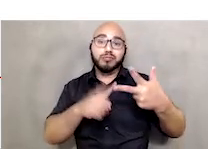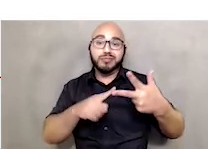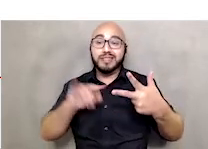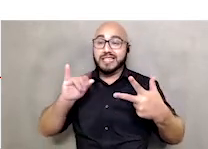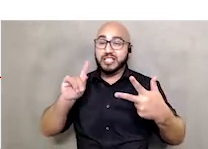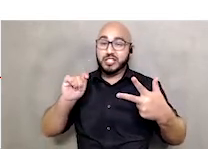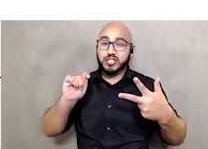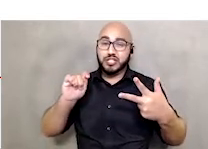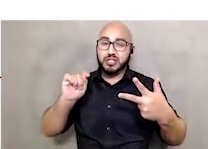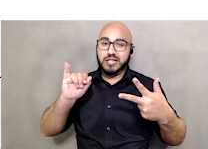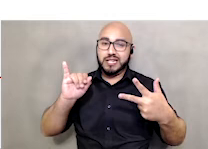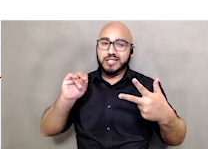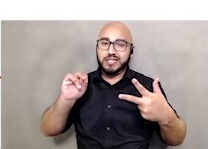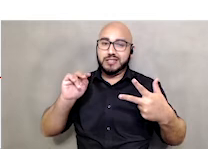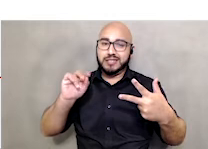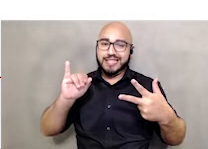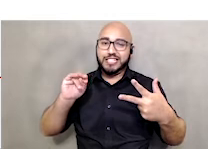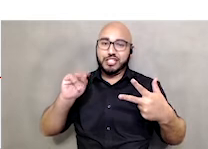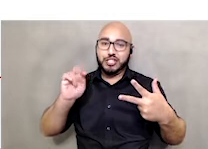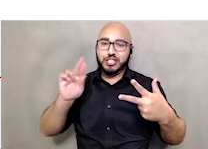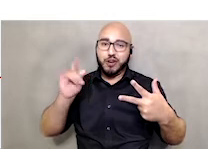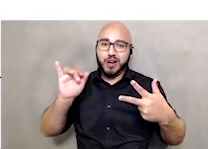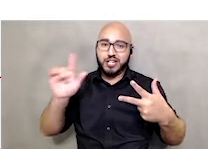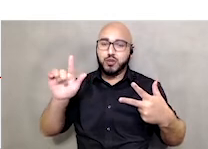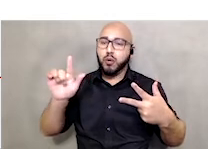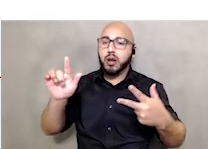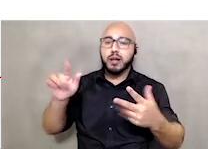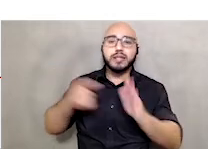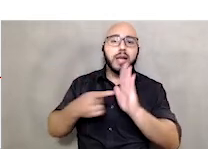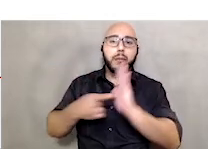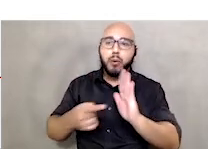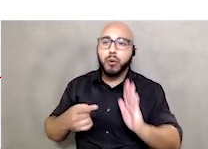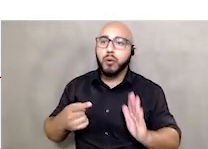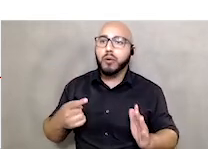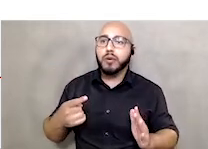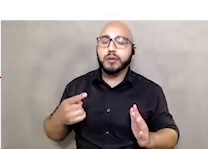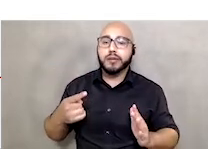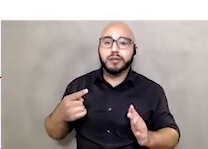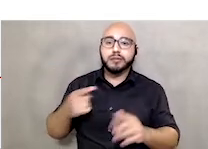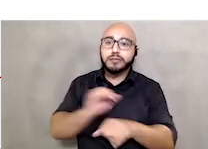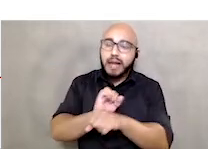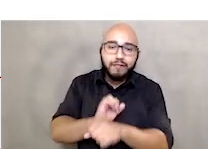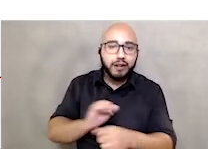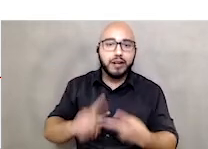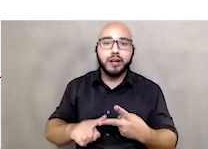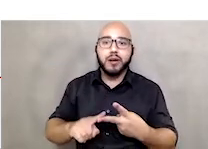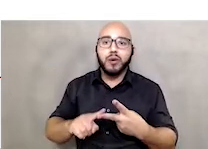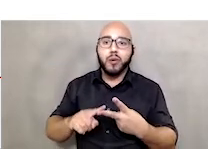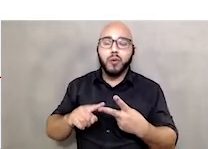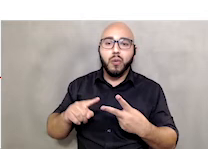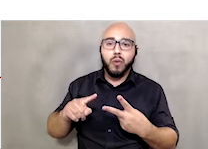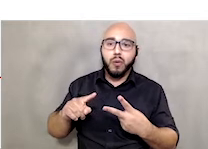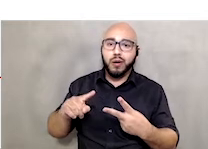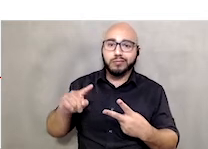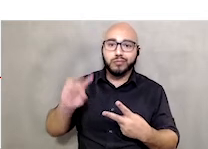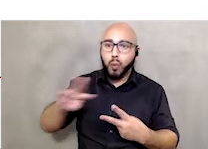camps from World War II. And scientists have also looked at the existence of inherited trauma